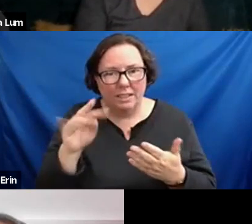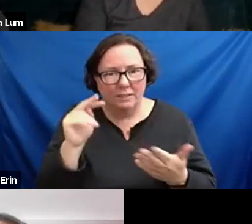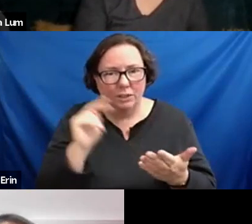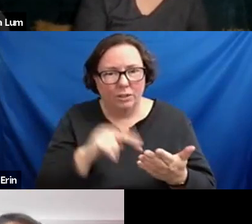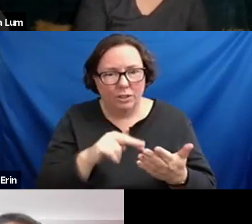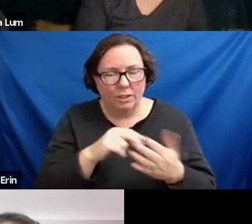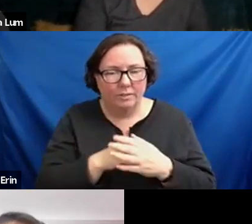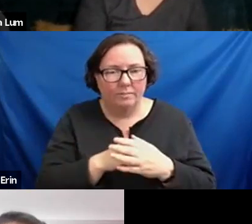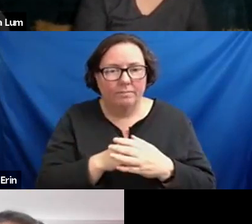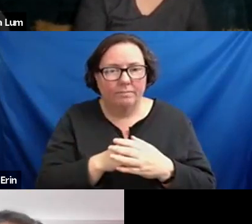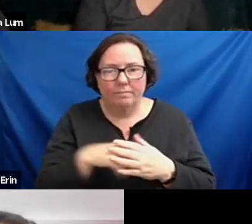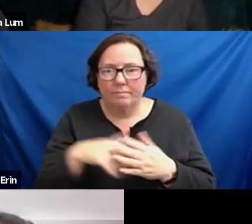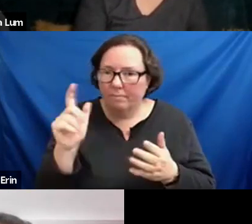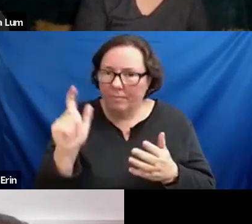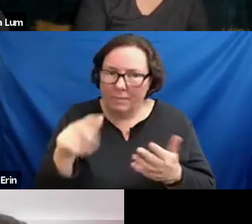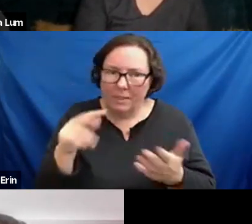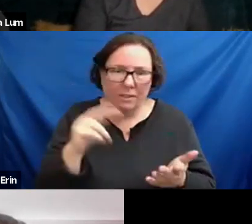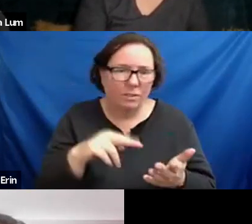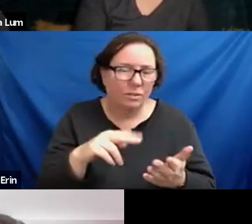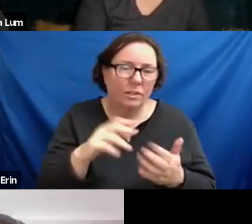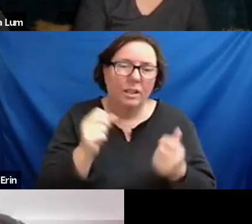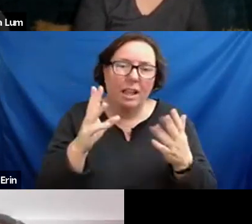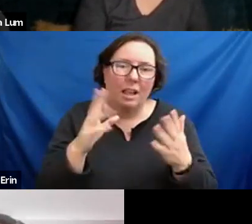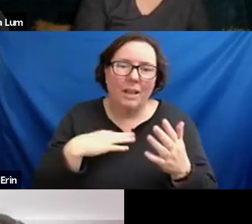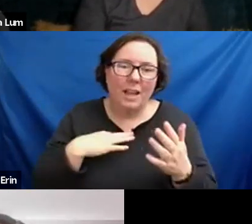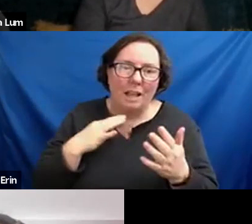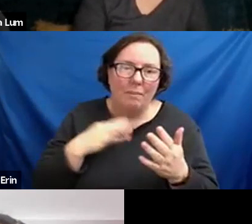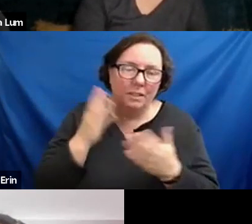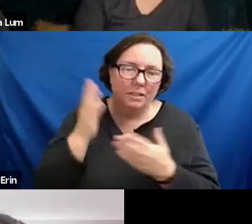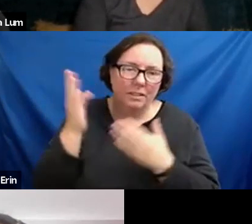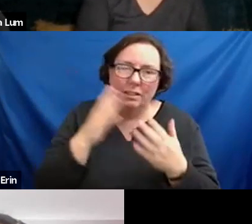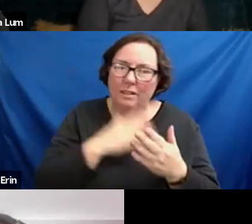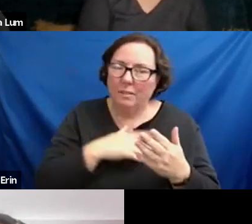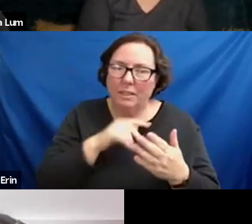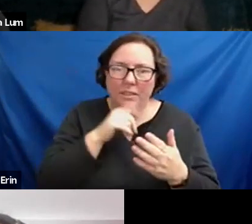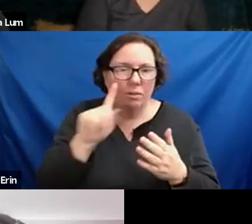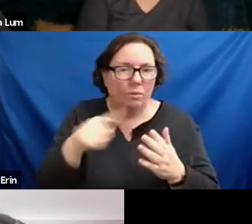at. They must look at the number of applicants. Please don't just